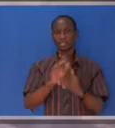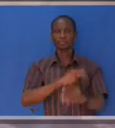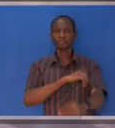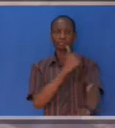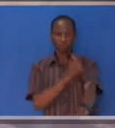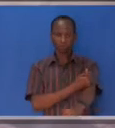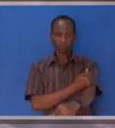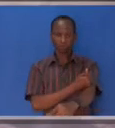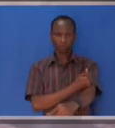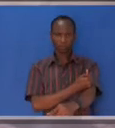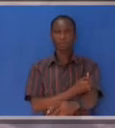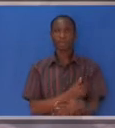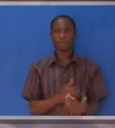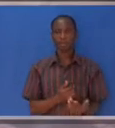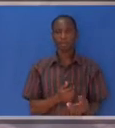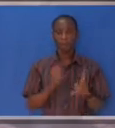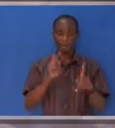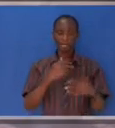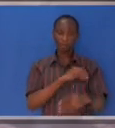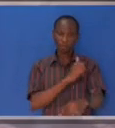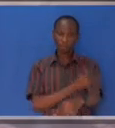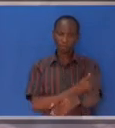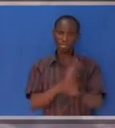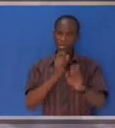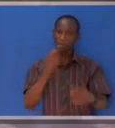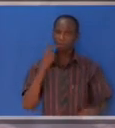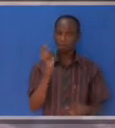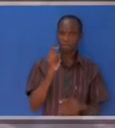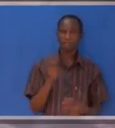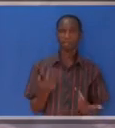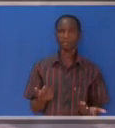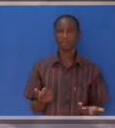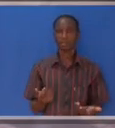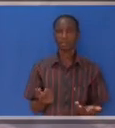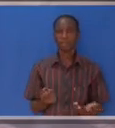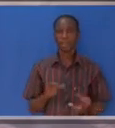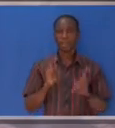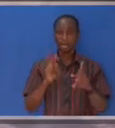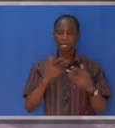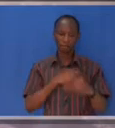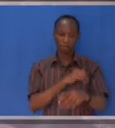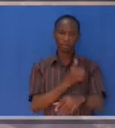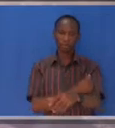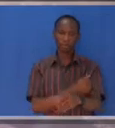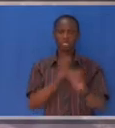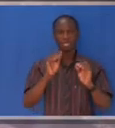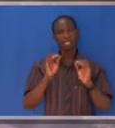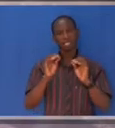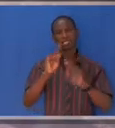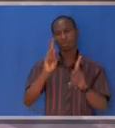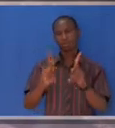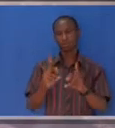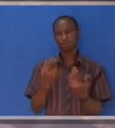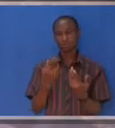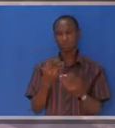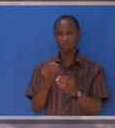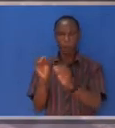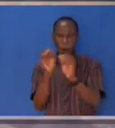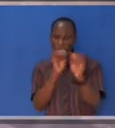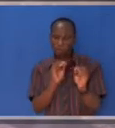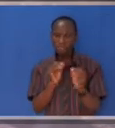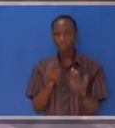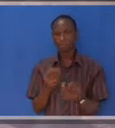have authority, you command. When you have authority, you teach people to observe what you teach.